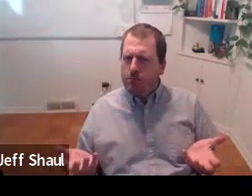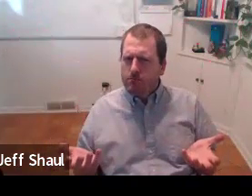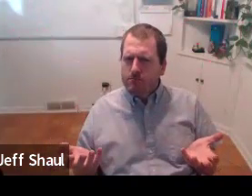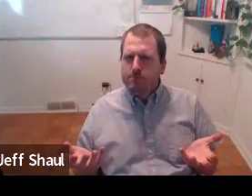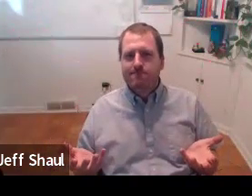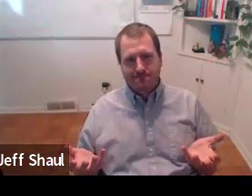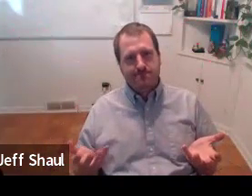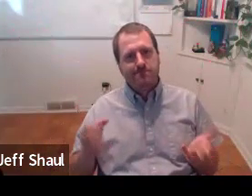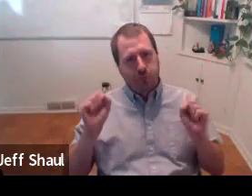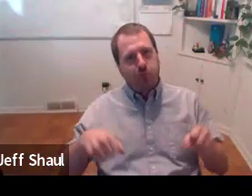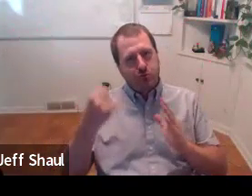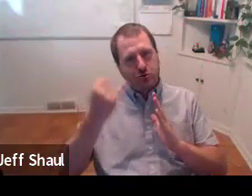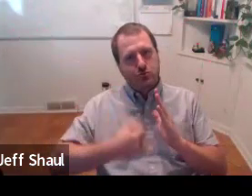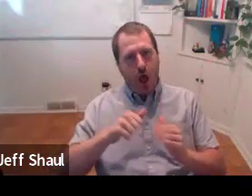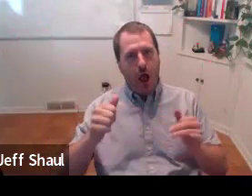What is a kid going to draw?